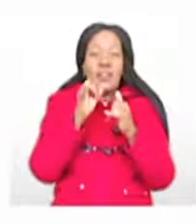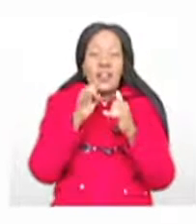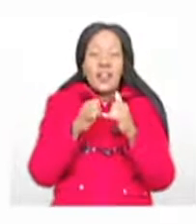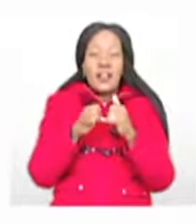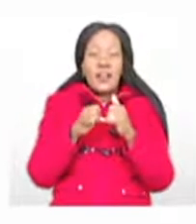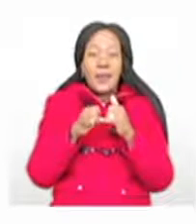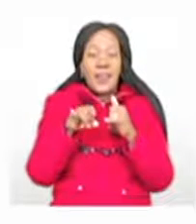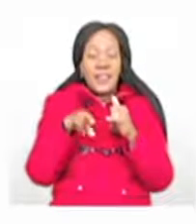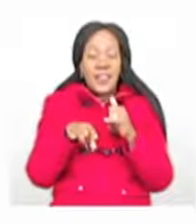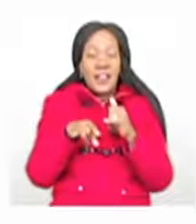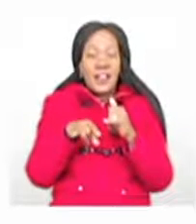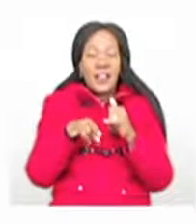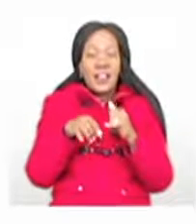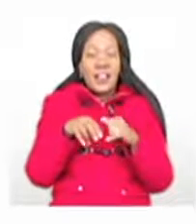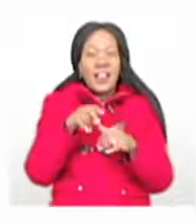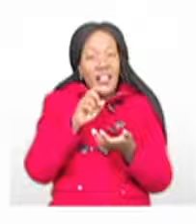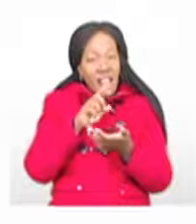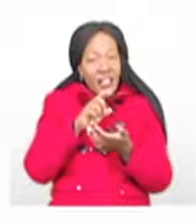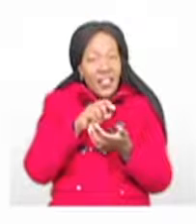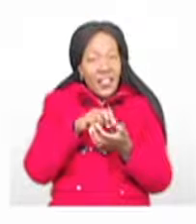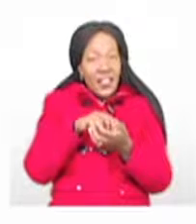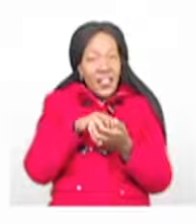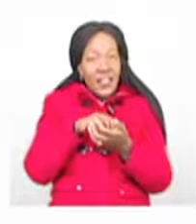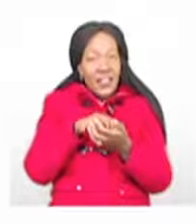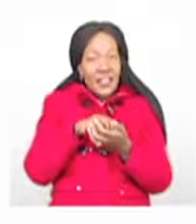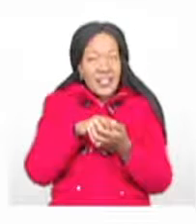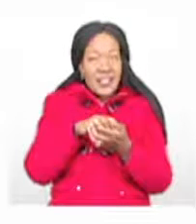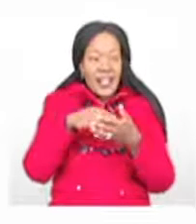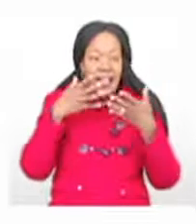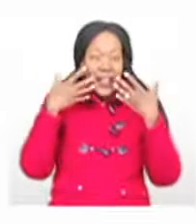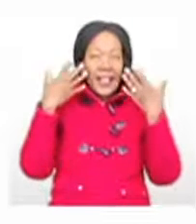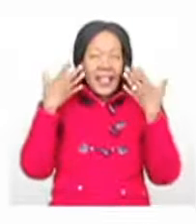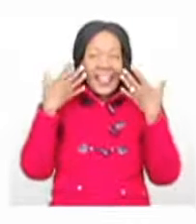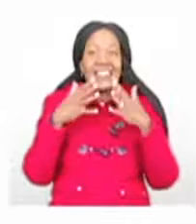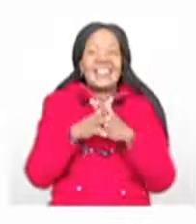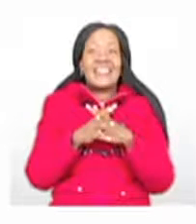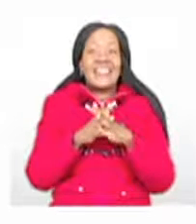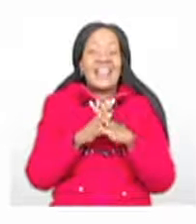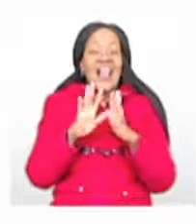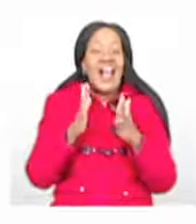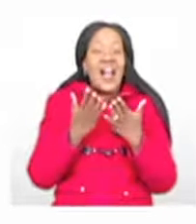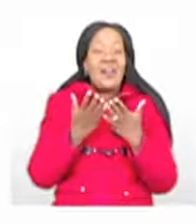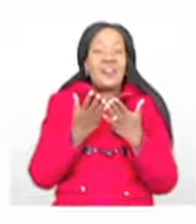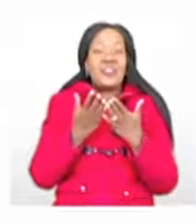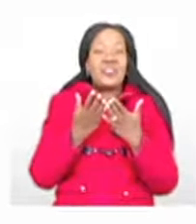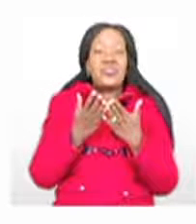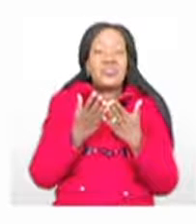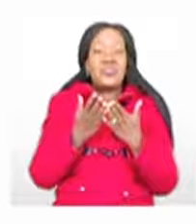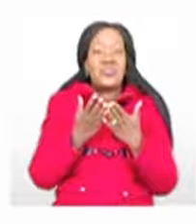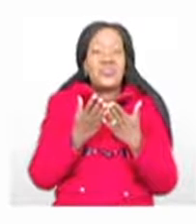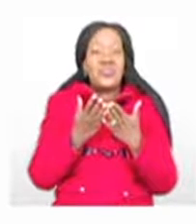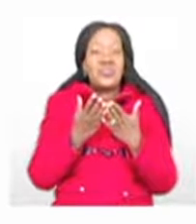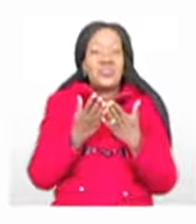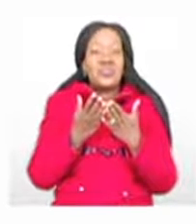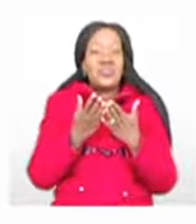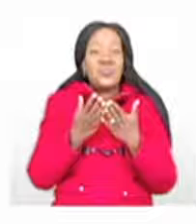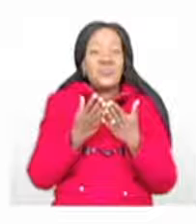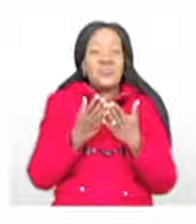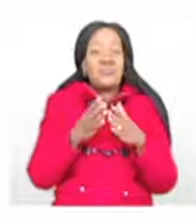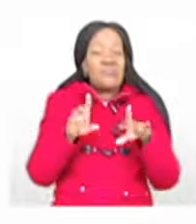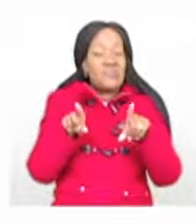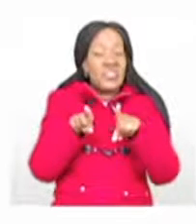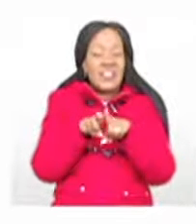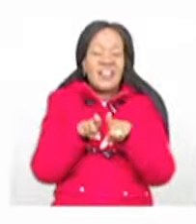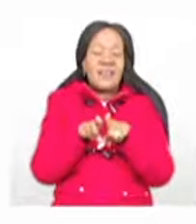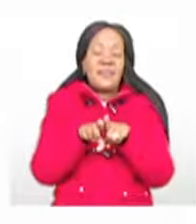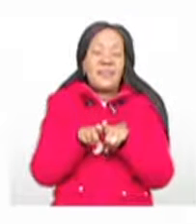the bottom there is a cat. Now I would like you to find out the shadow for